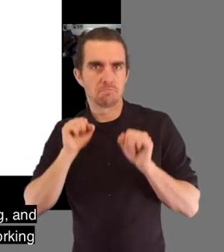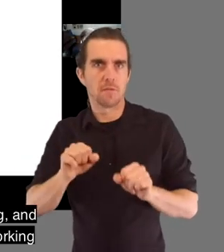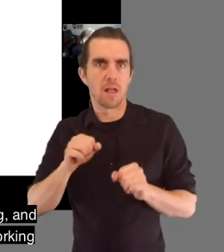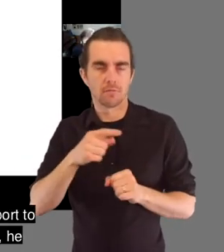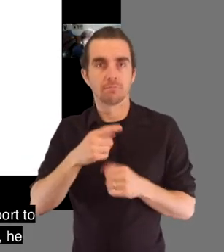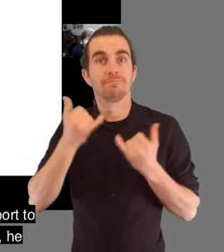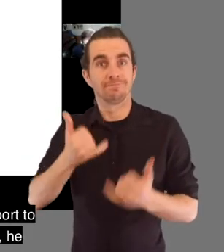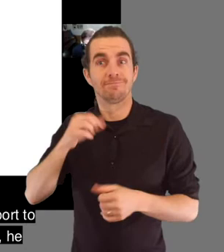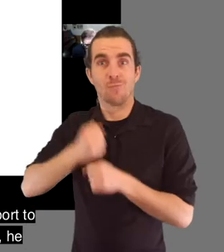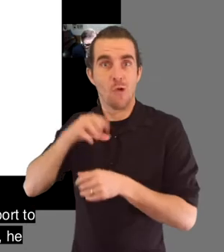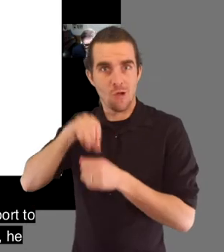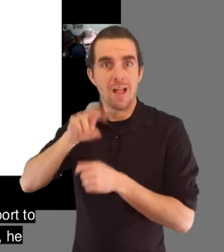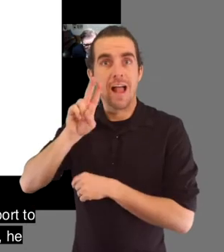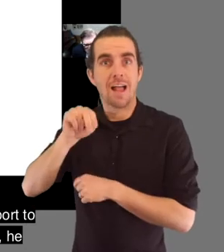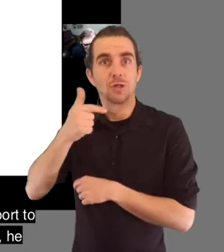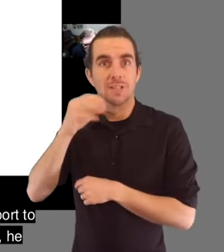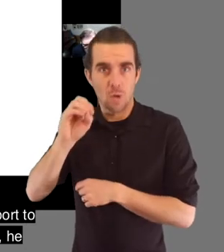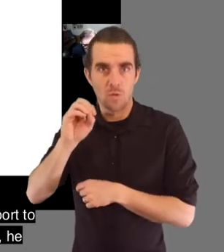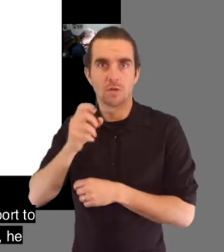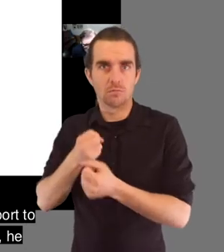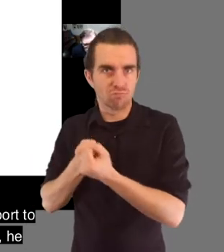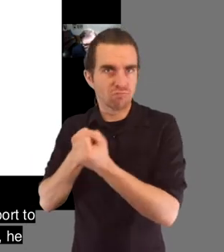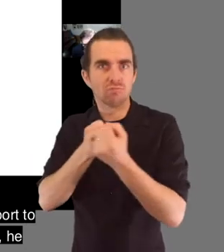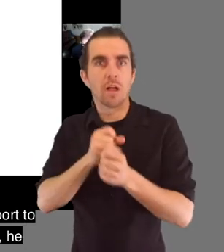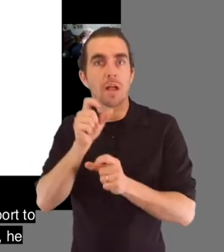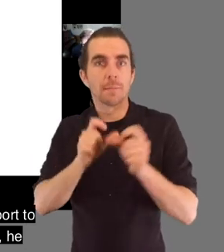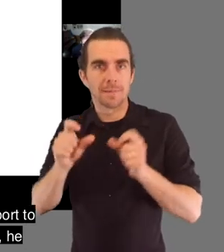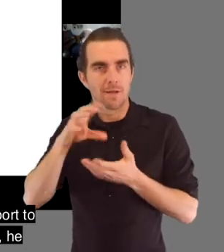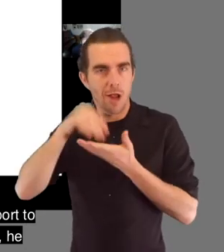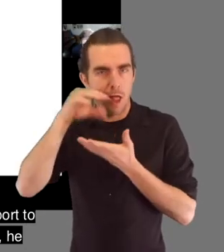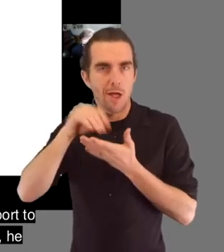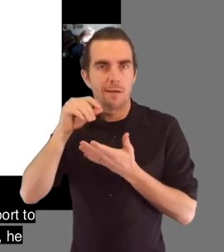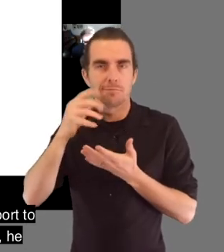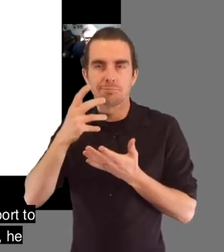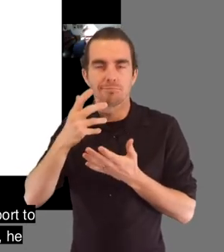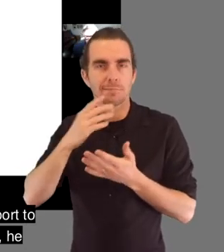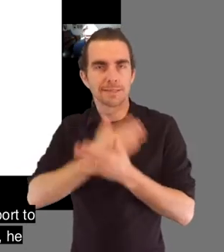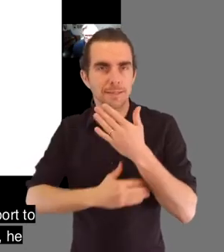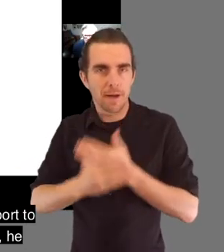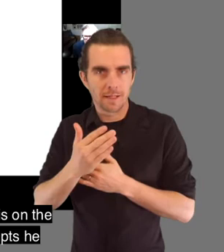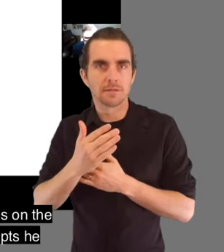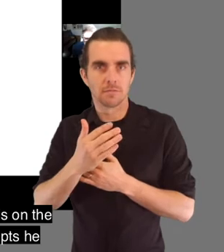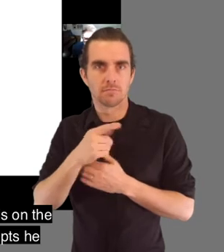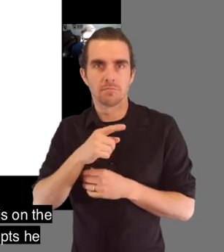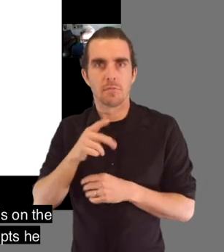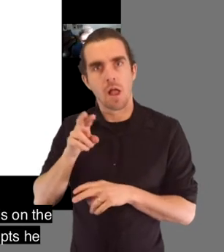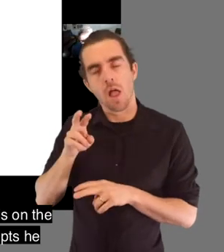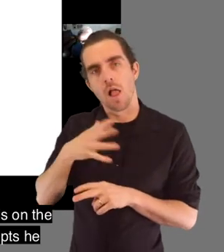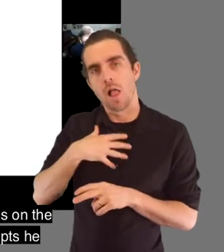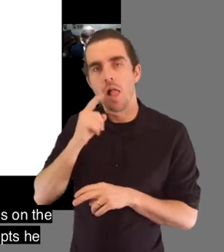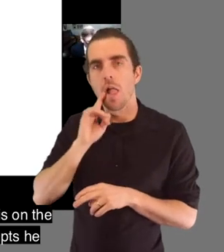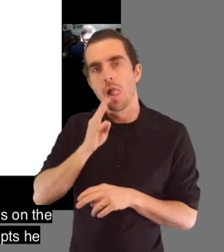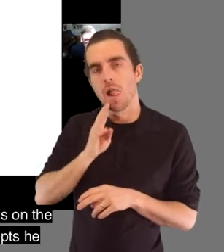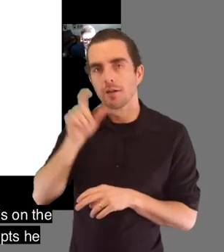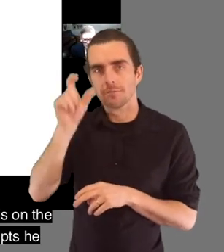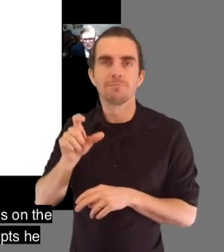He's working not as in an NGO which gives support to people with learning difficulties, and he fancies this blonde woman